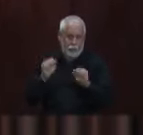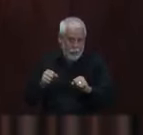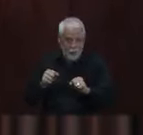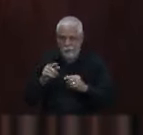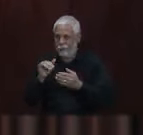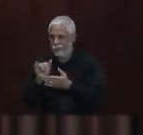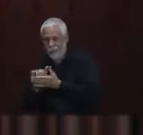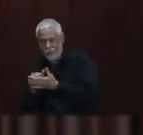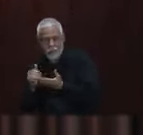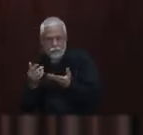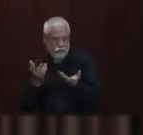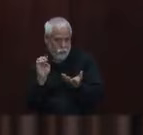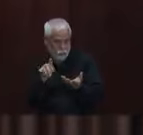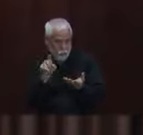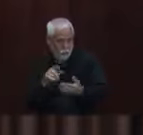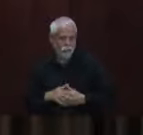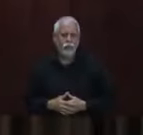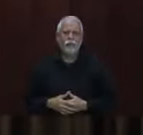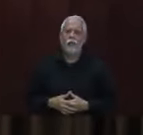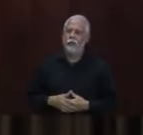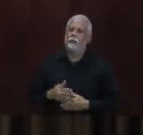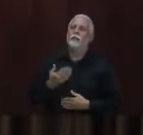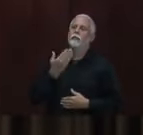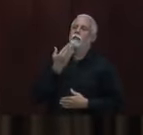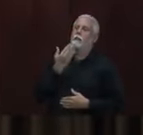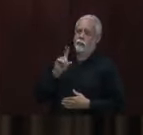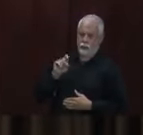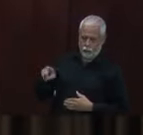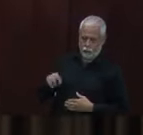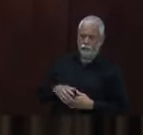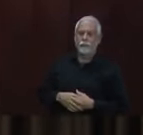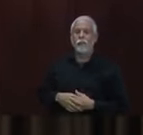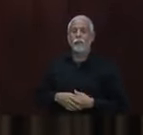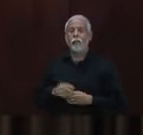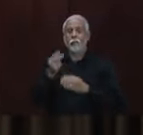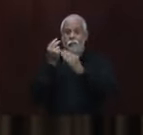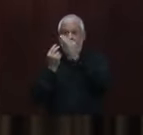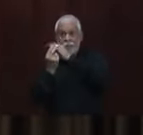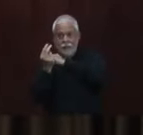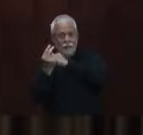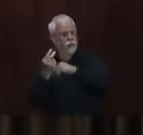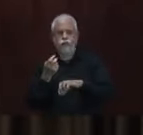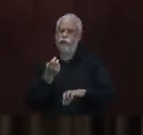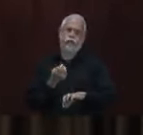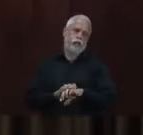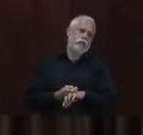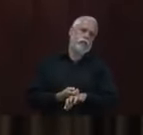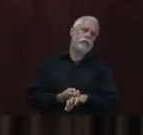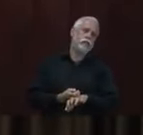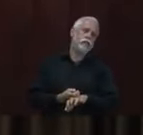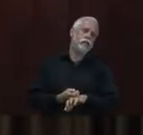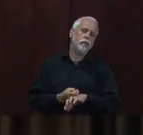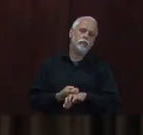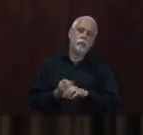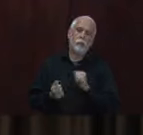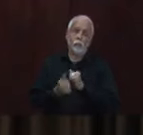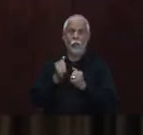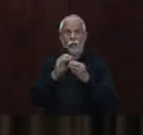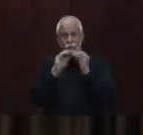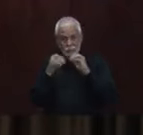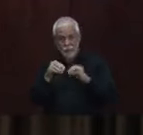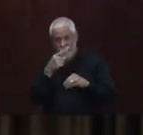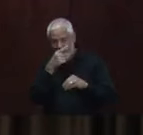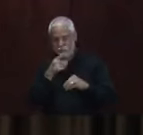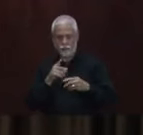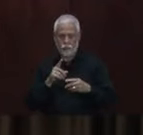mostly speculation? It's a great question. So forecasting is really hard because most of the metrics are based